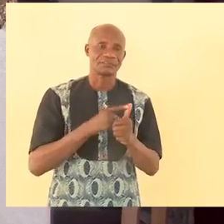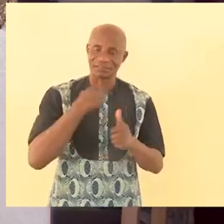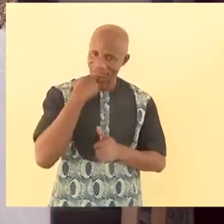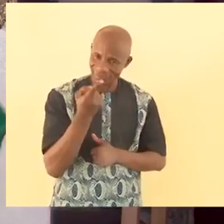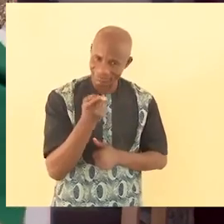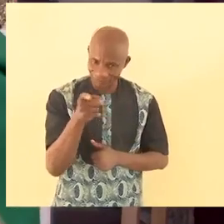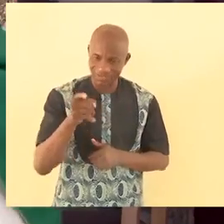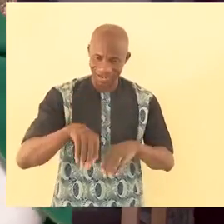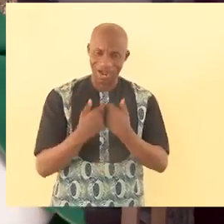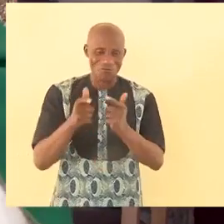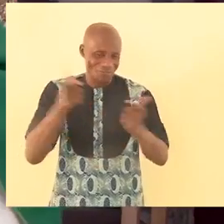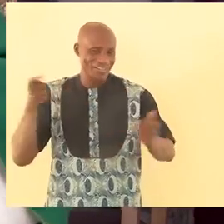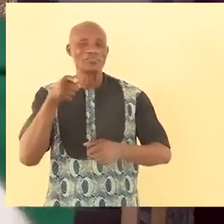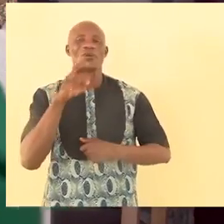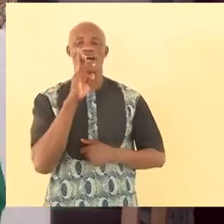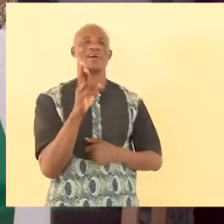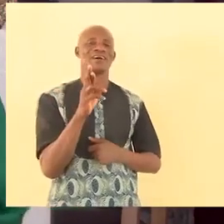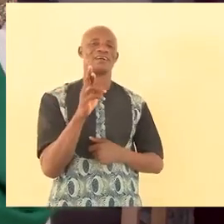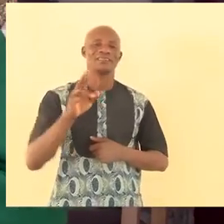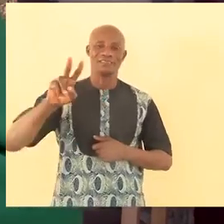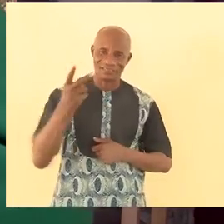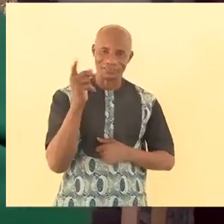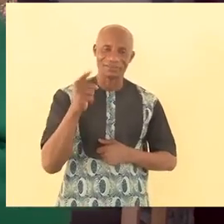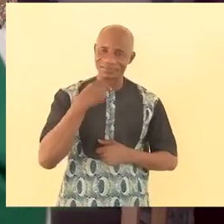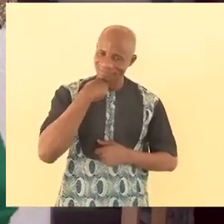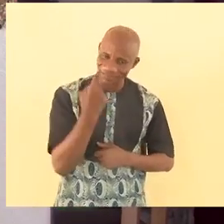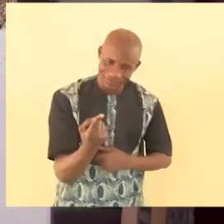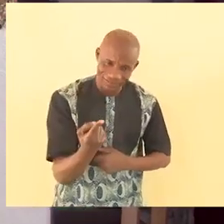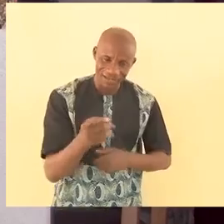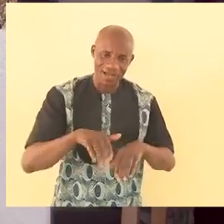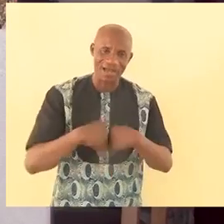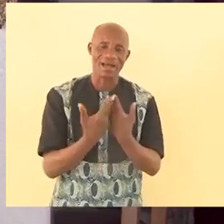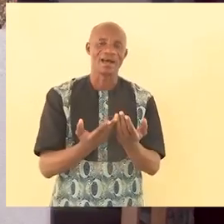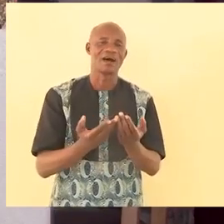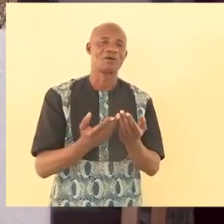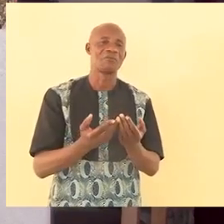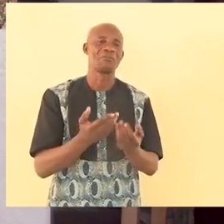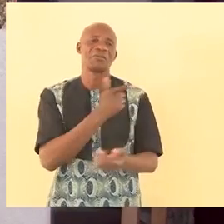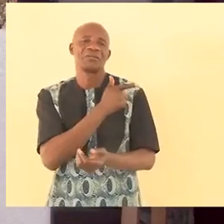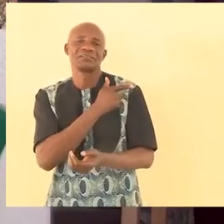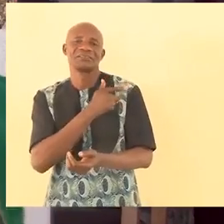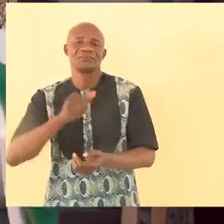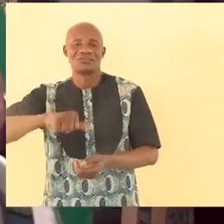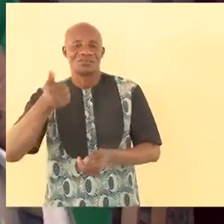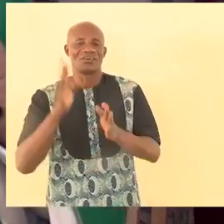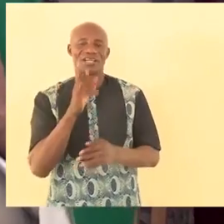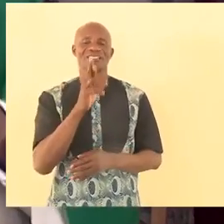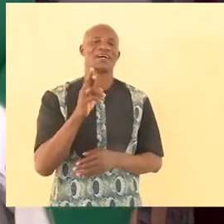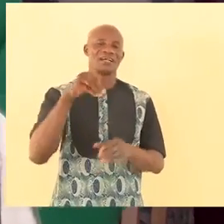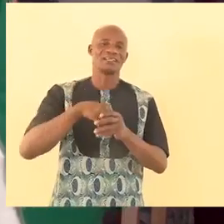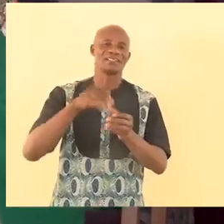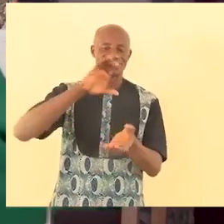The first one tells you how great you are, flattery. And the second one tells you how lousy others are in comparison to you.